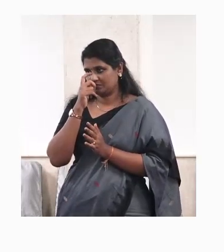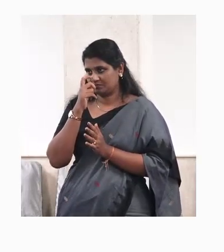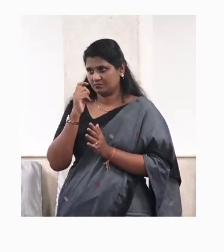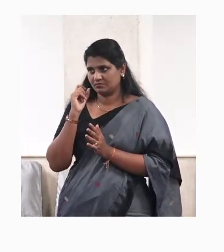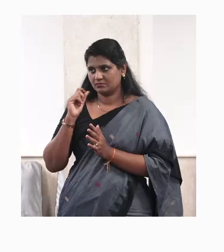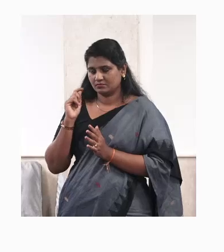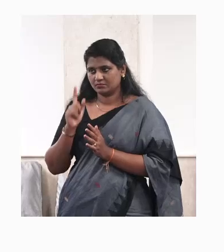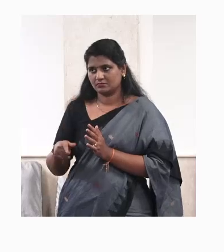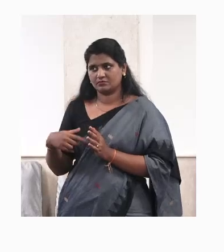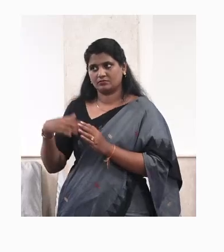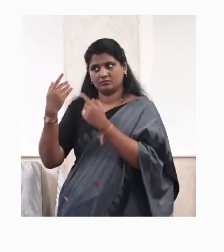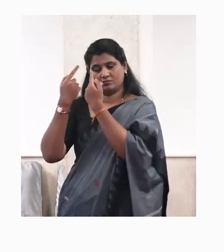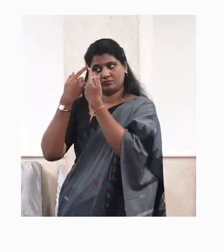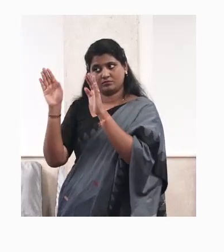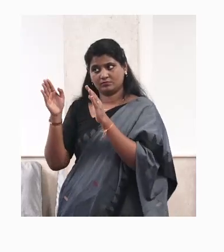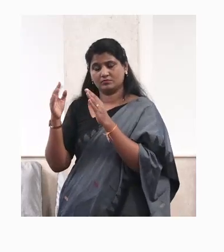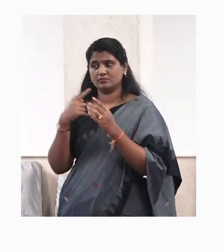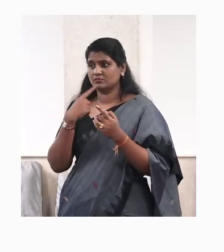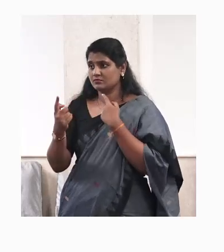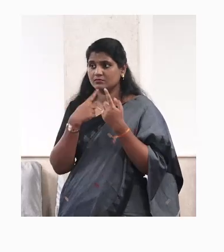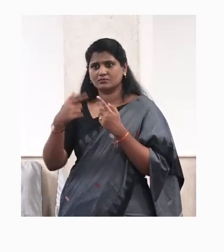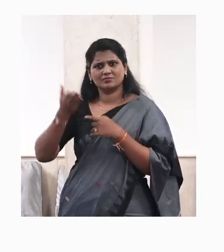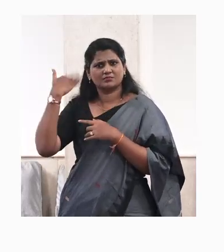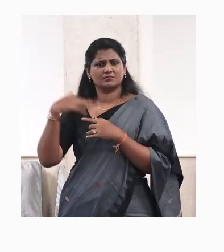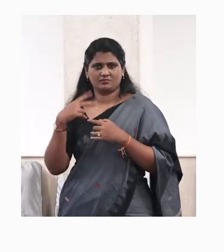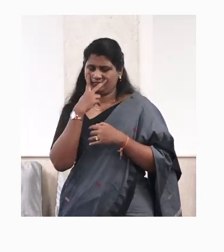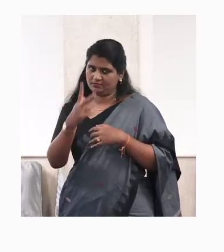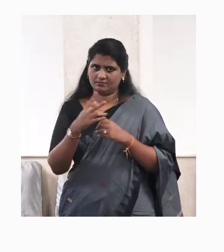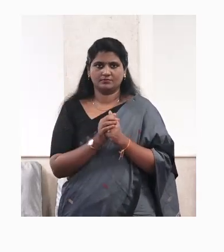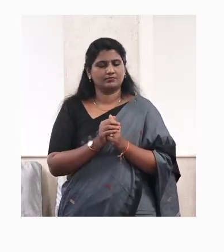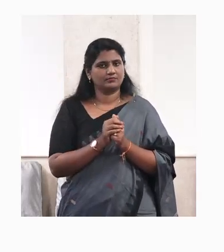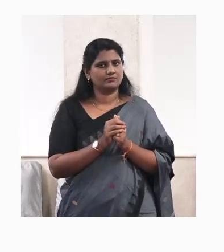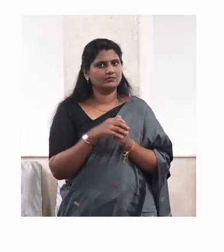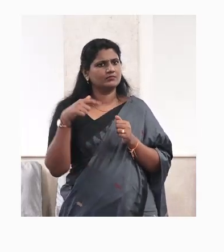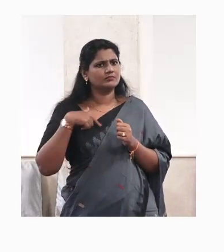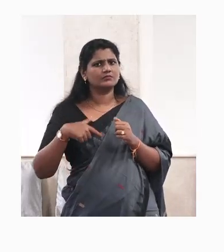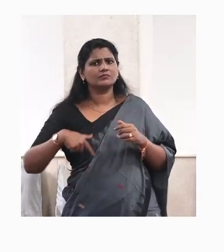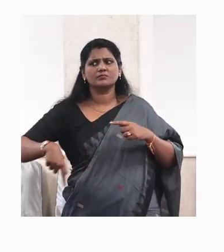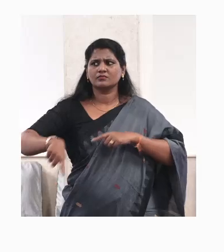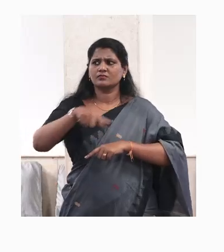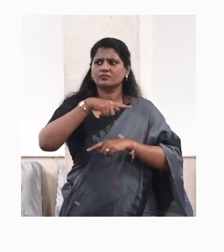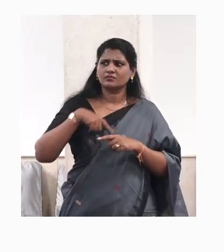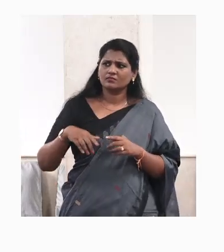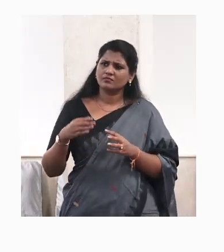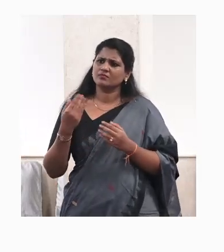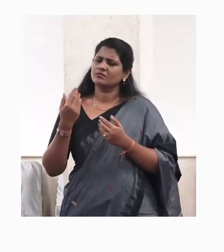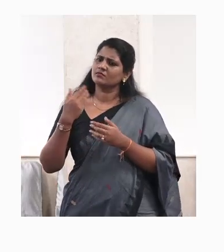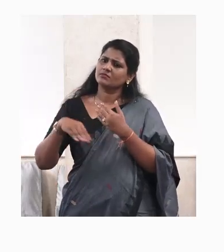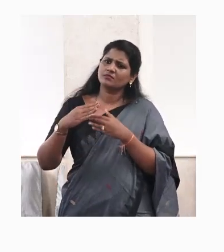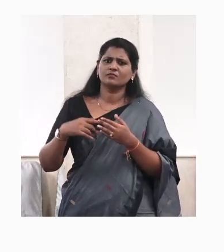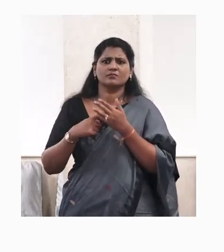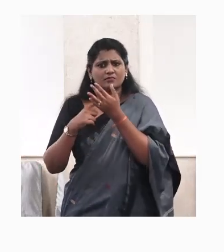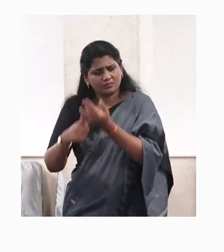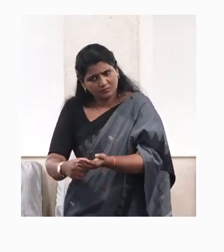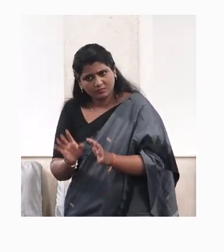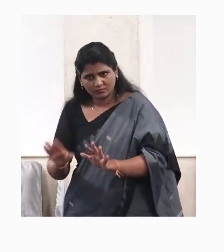But in open dialogue, in addition to whatever else that we have seen, that you don't really have to prevail. It's okay to let it pass. Be respectful,